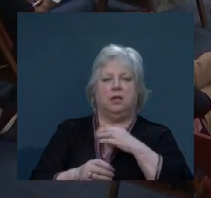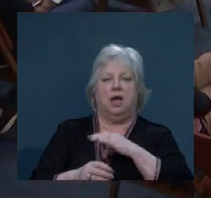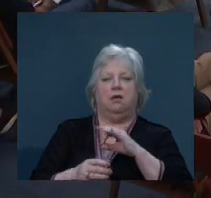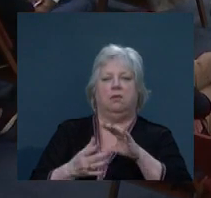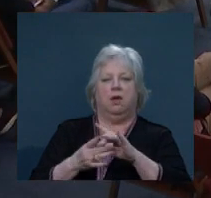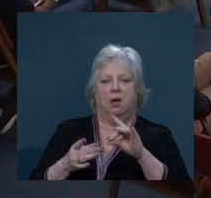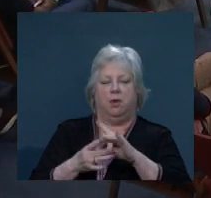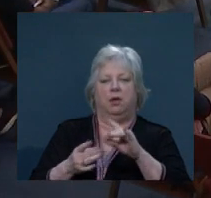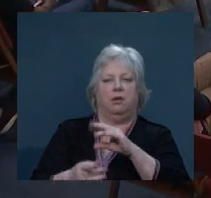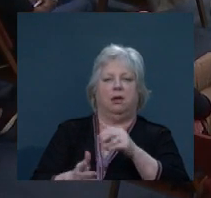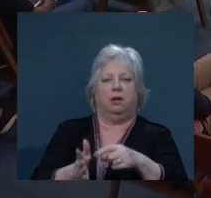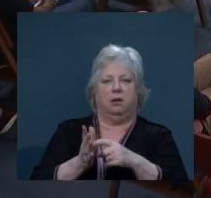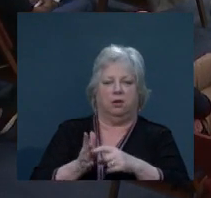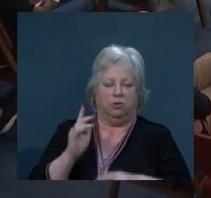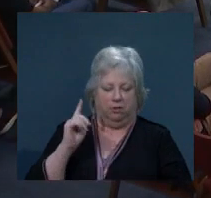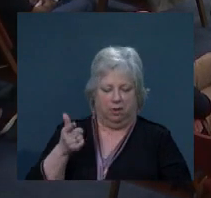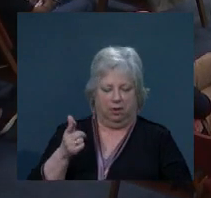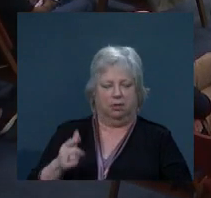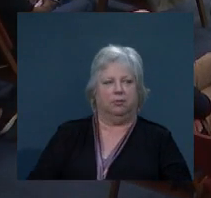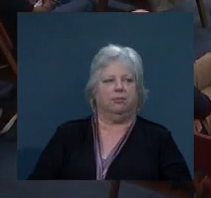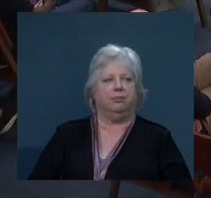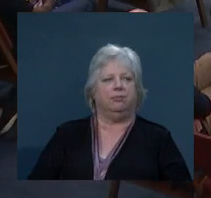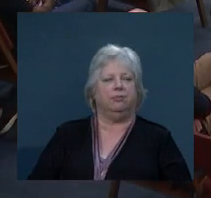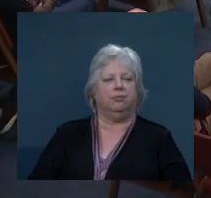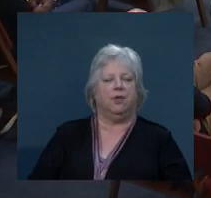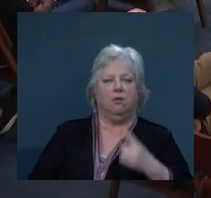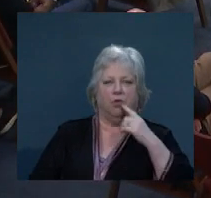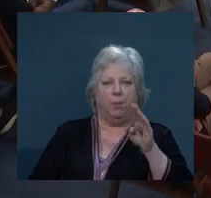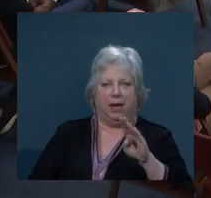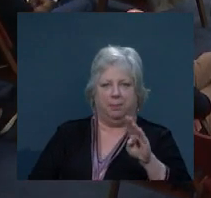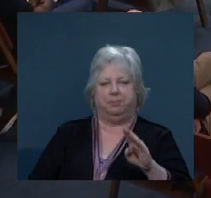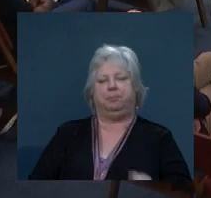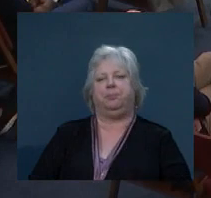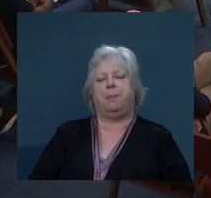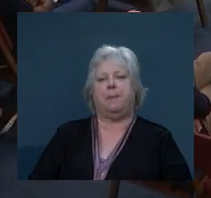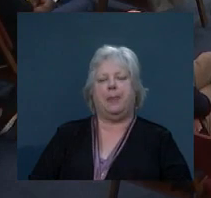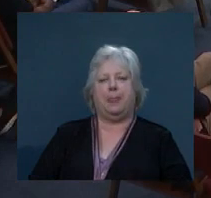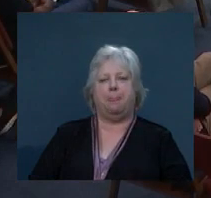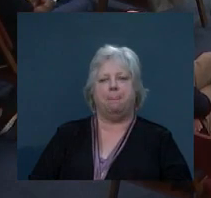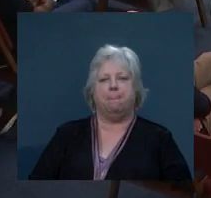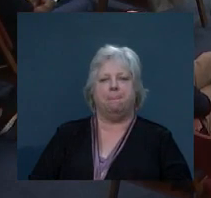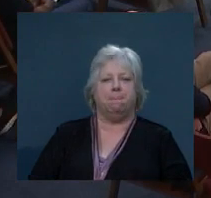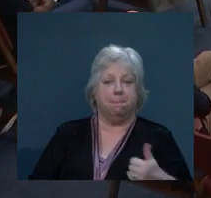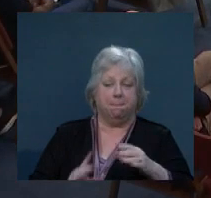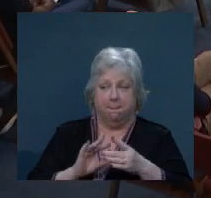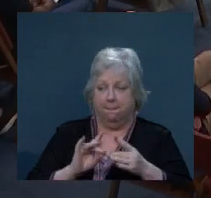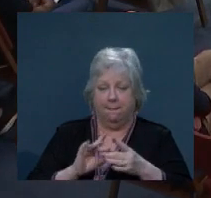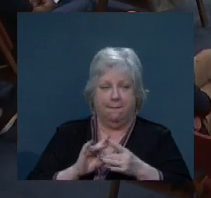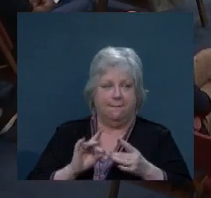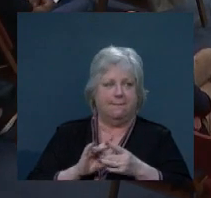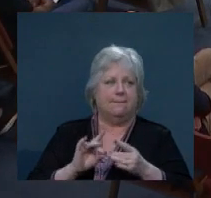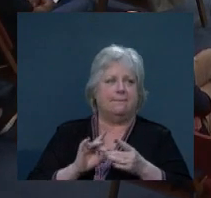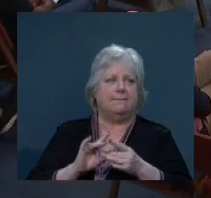and conditions. Second. Oh, B, I'm sorry. Moved and seconded. Any comments?